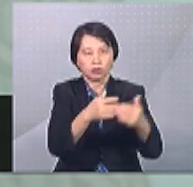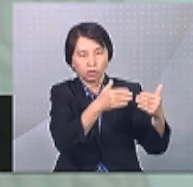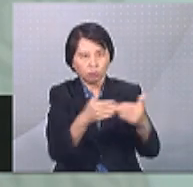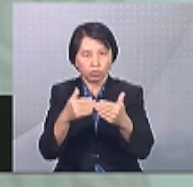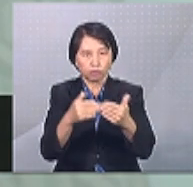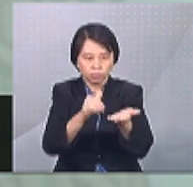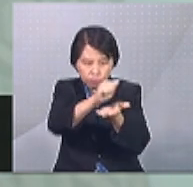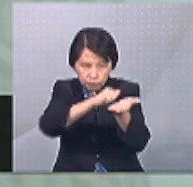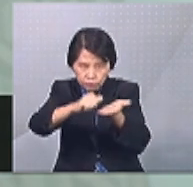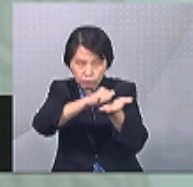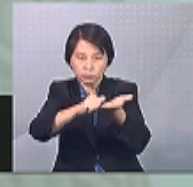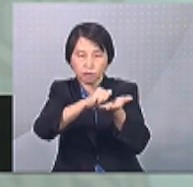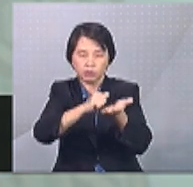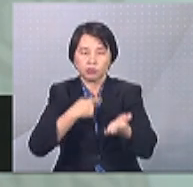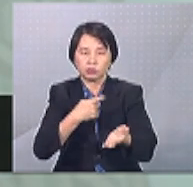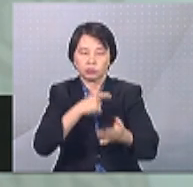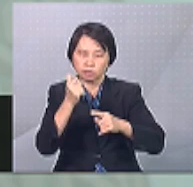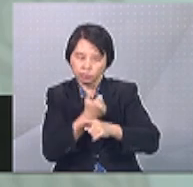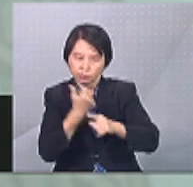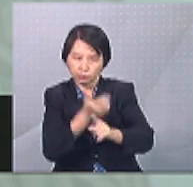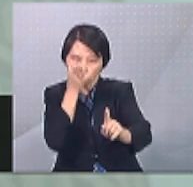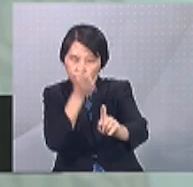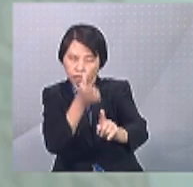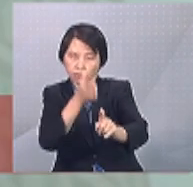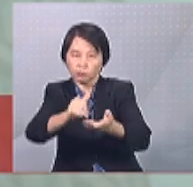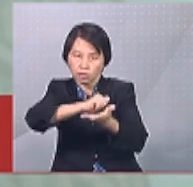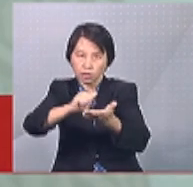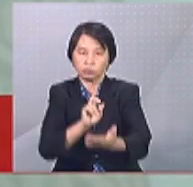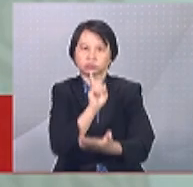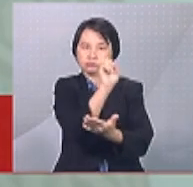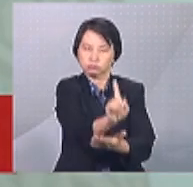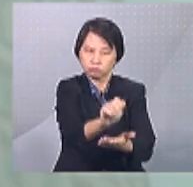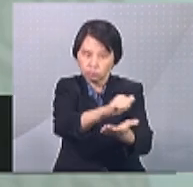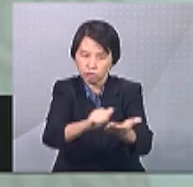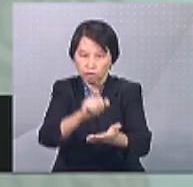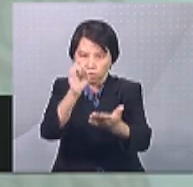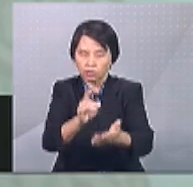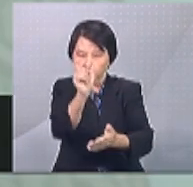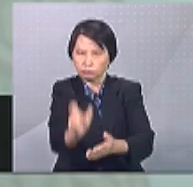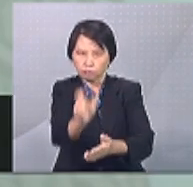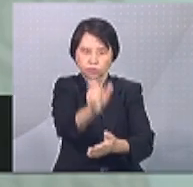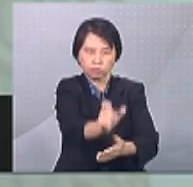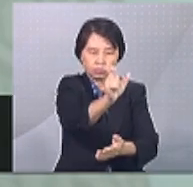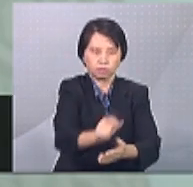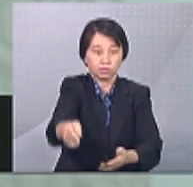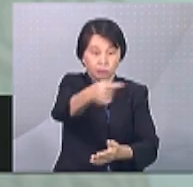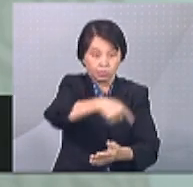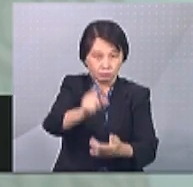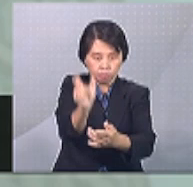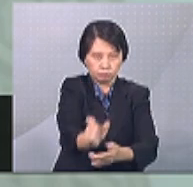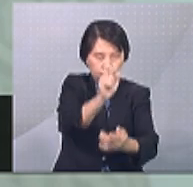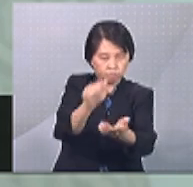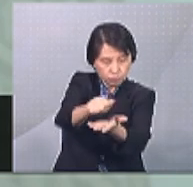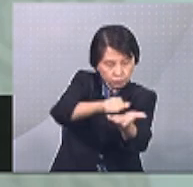screen. So we practice targeted screening approach. We test everybody at the targeted screening approach. So we